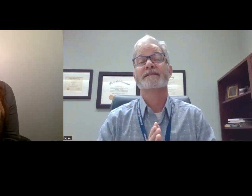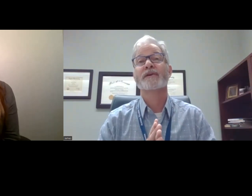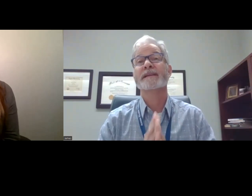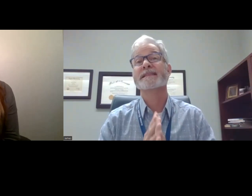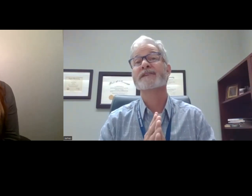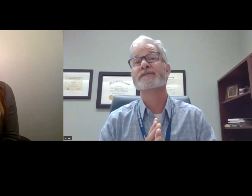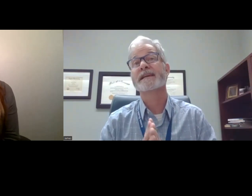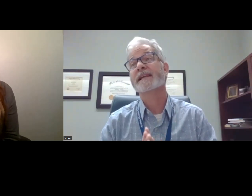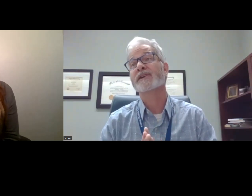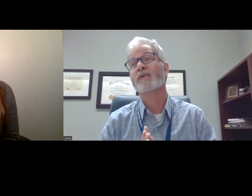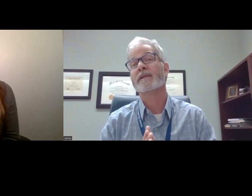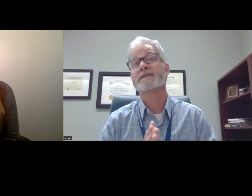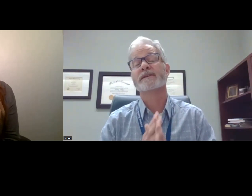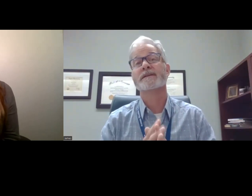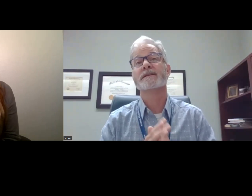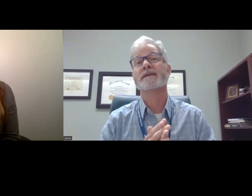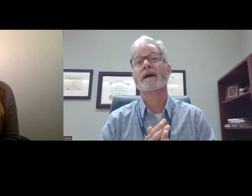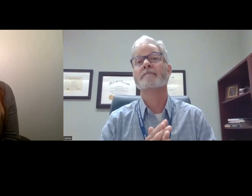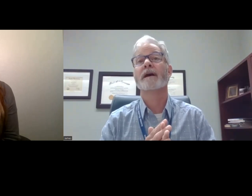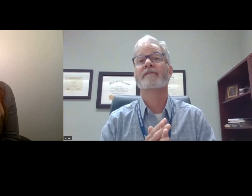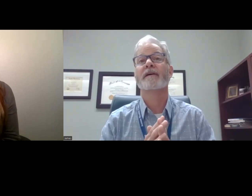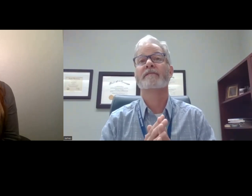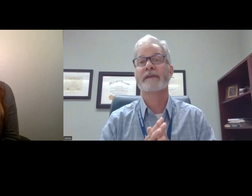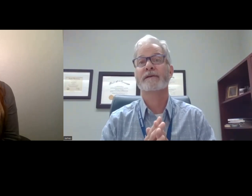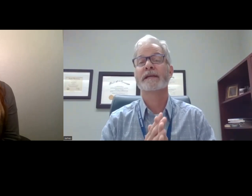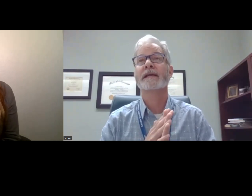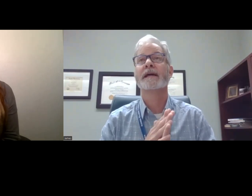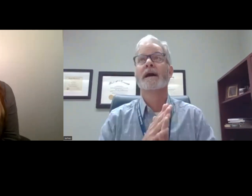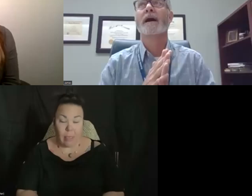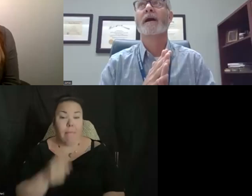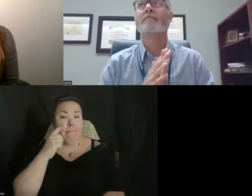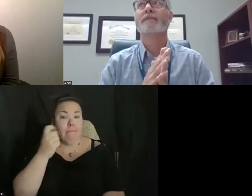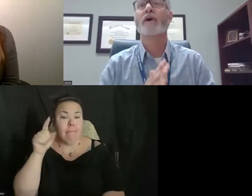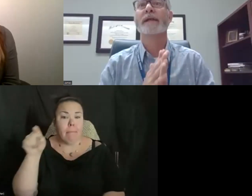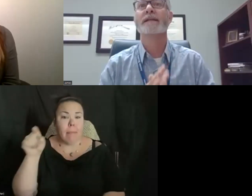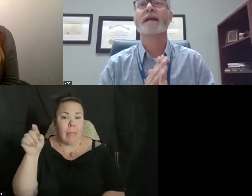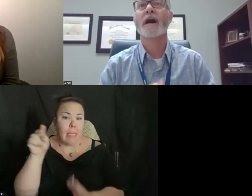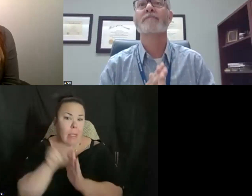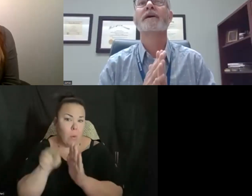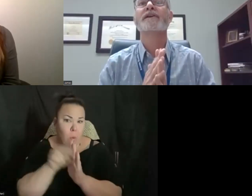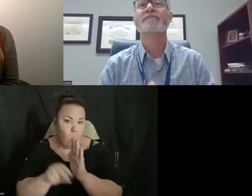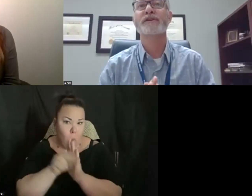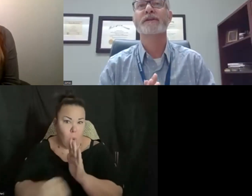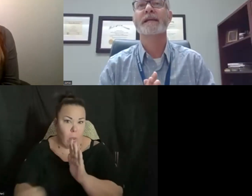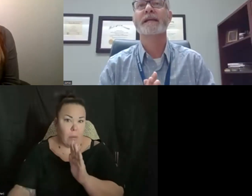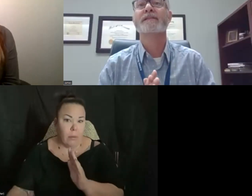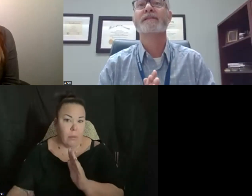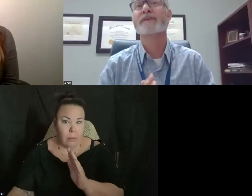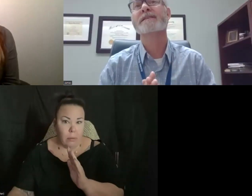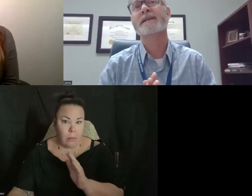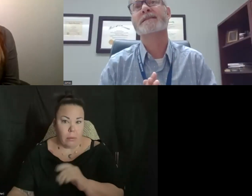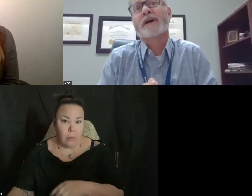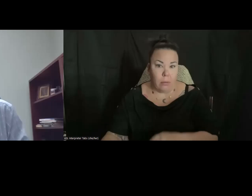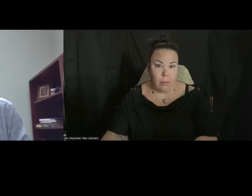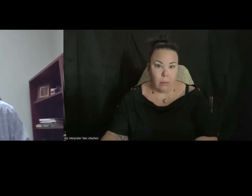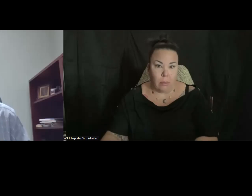leaders. So in Central City in New Orleans, which is a fairly low income community, the person